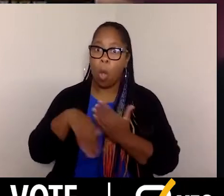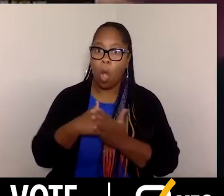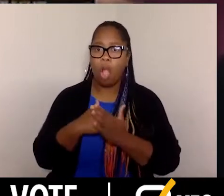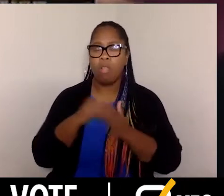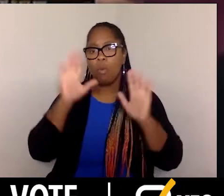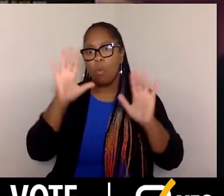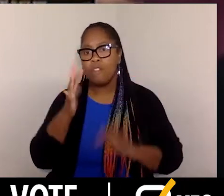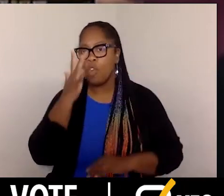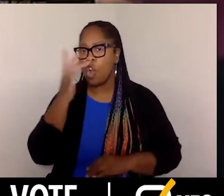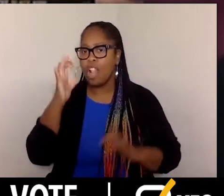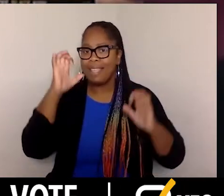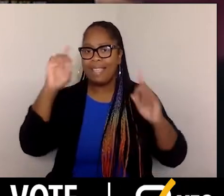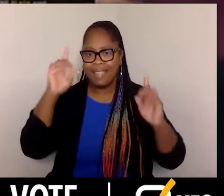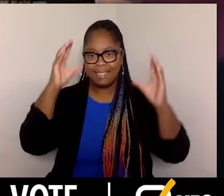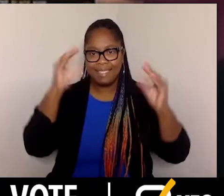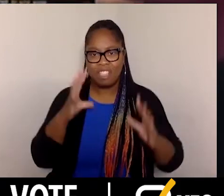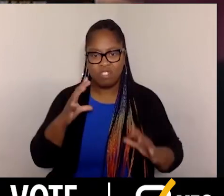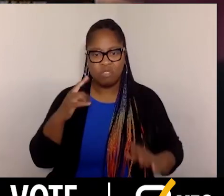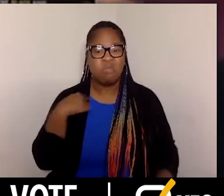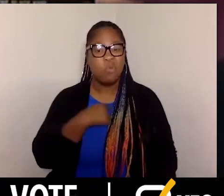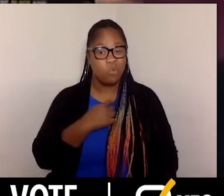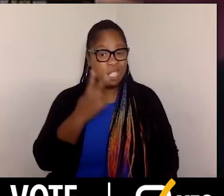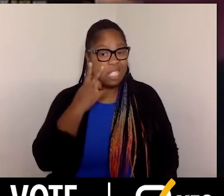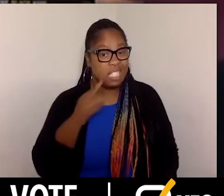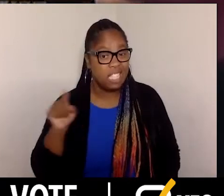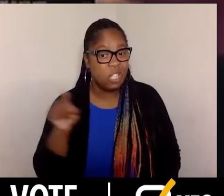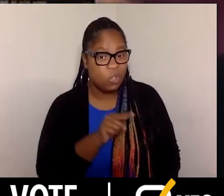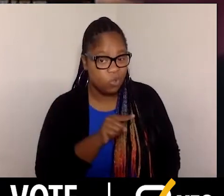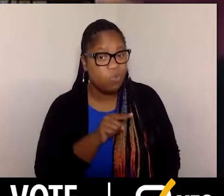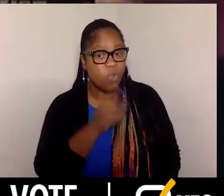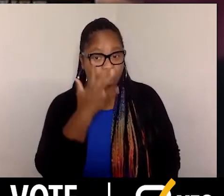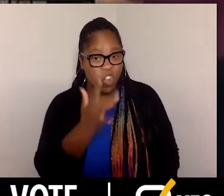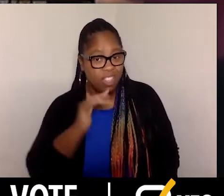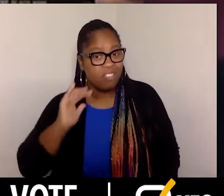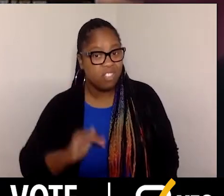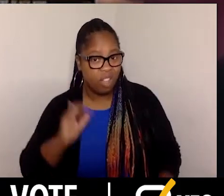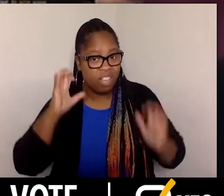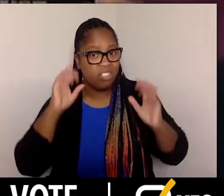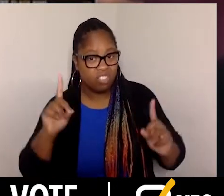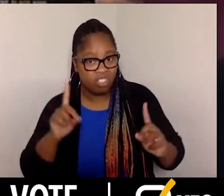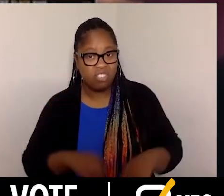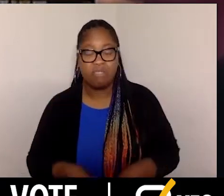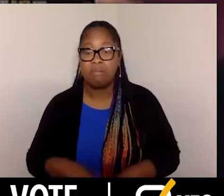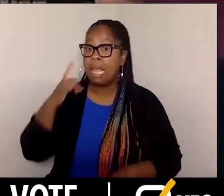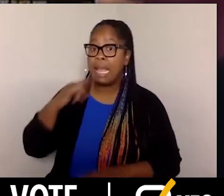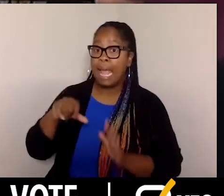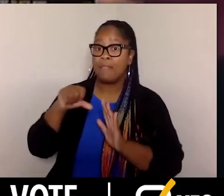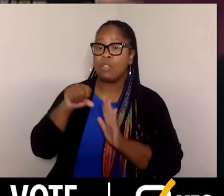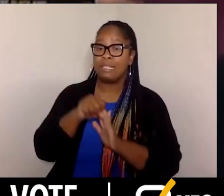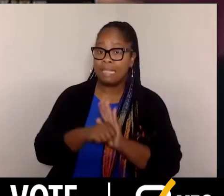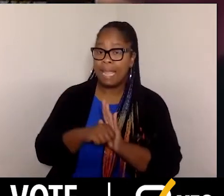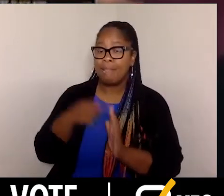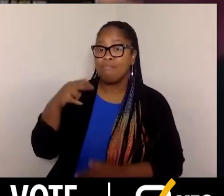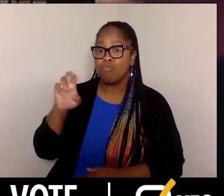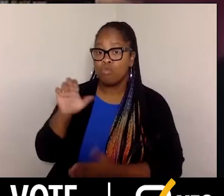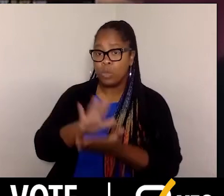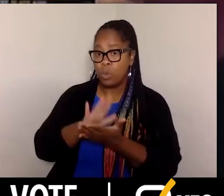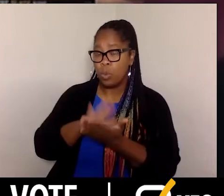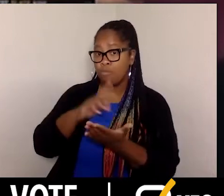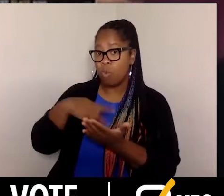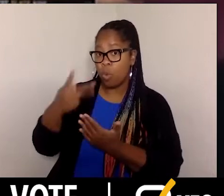teachers. We see you, early childhood education, California State Preschool Program, and